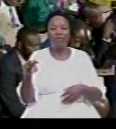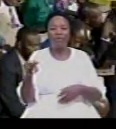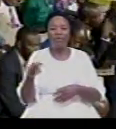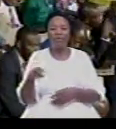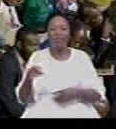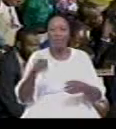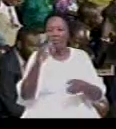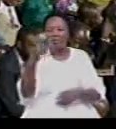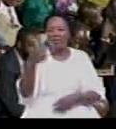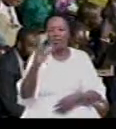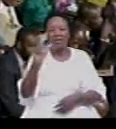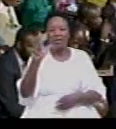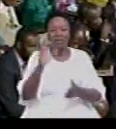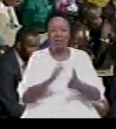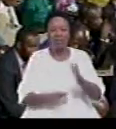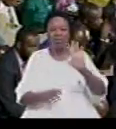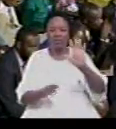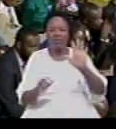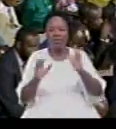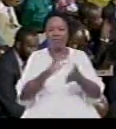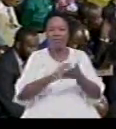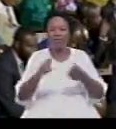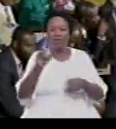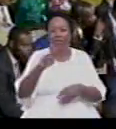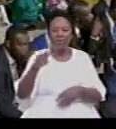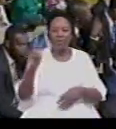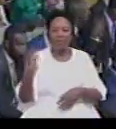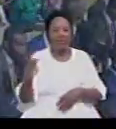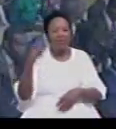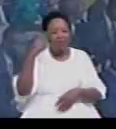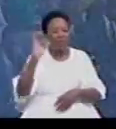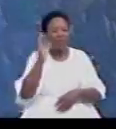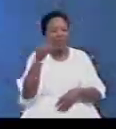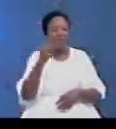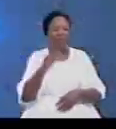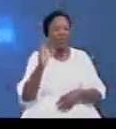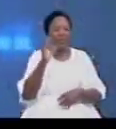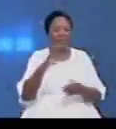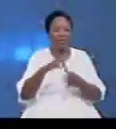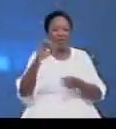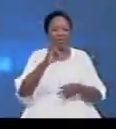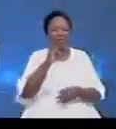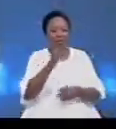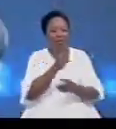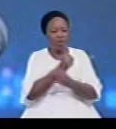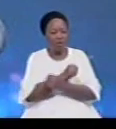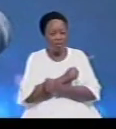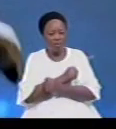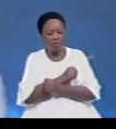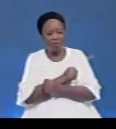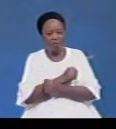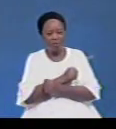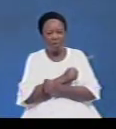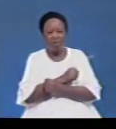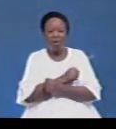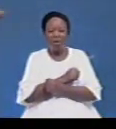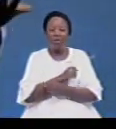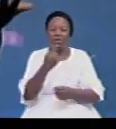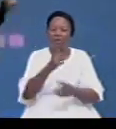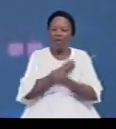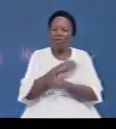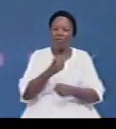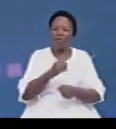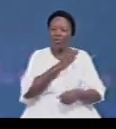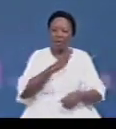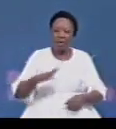chapter 5, verse 22. But the fruit of the Spirit is love. The love of Christ, the love